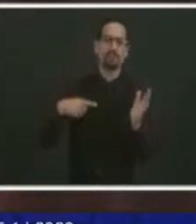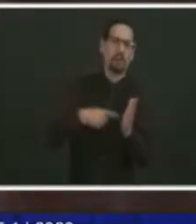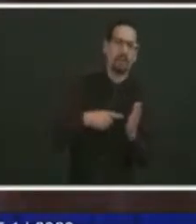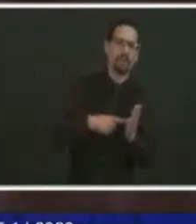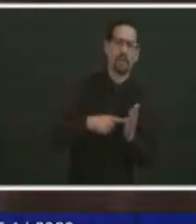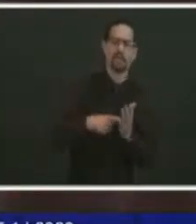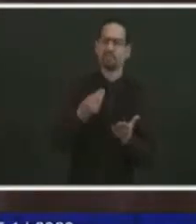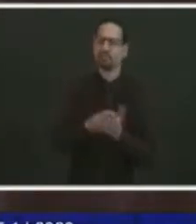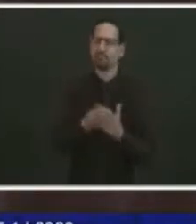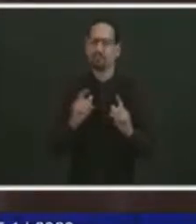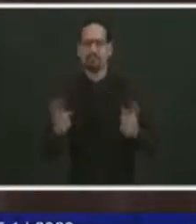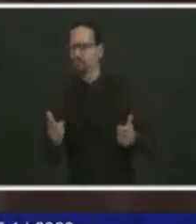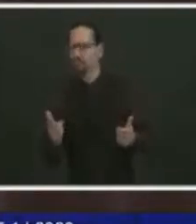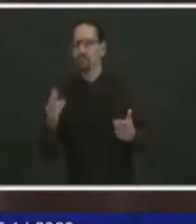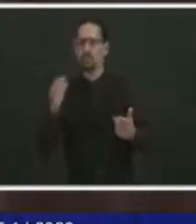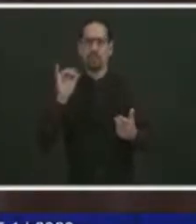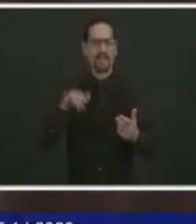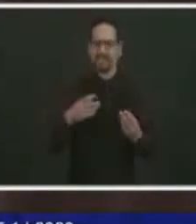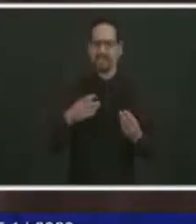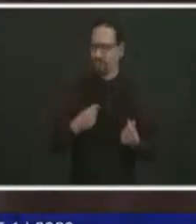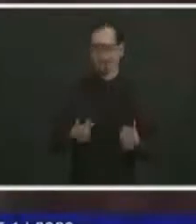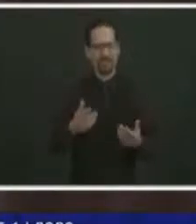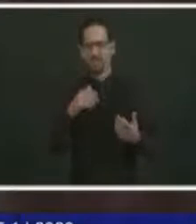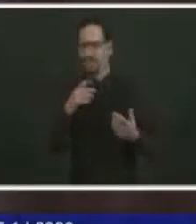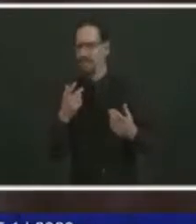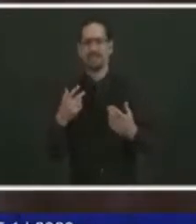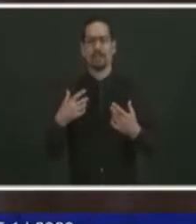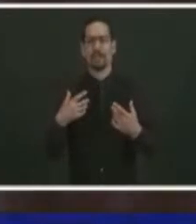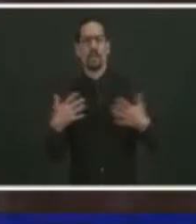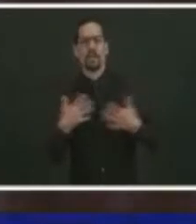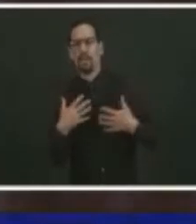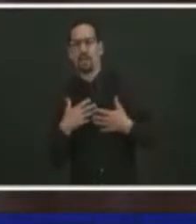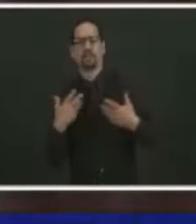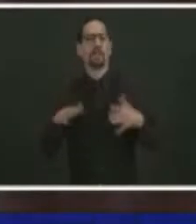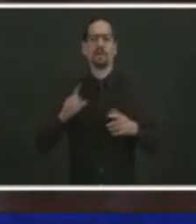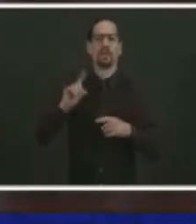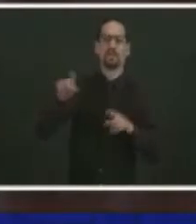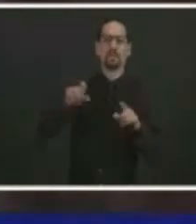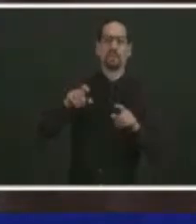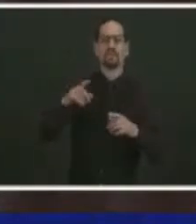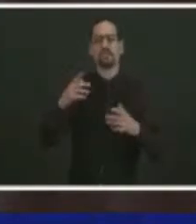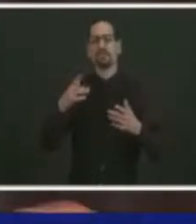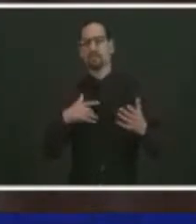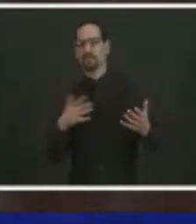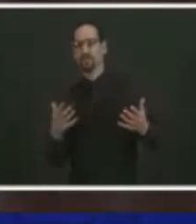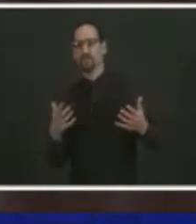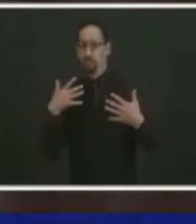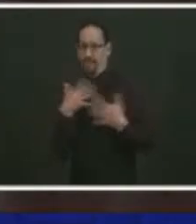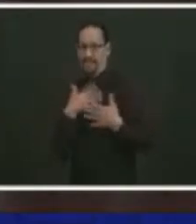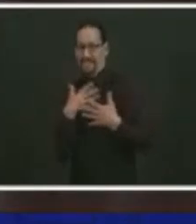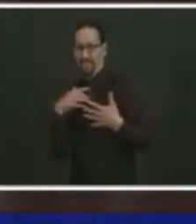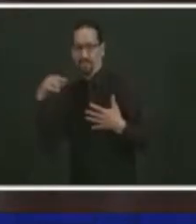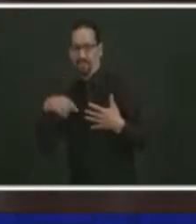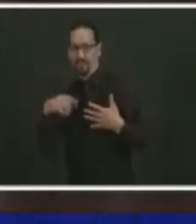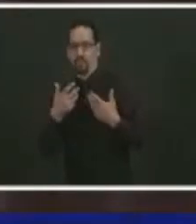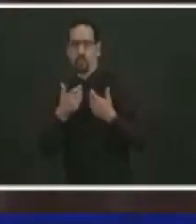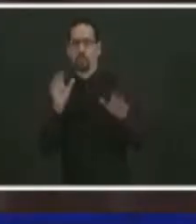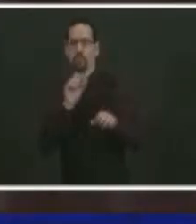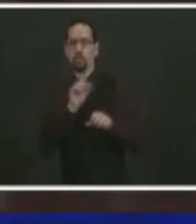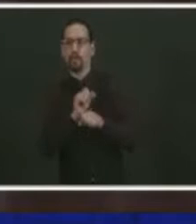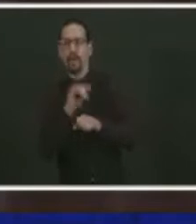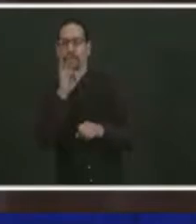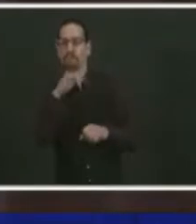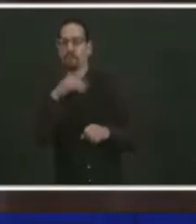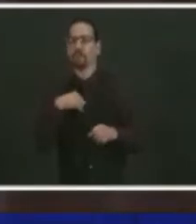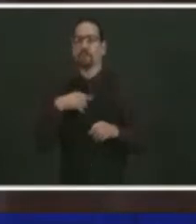can't afford to test it. You have people who fear losing their job if they get a day out of work, because if they